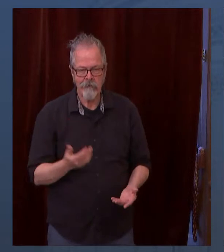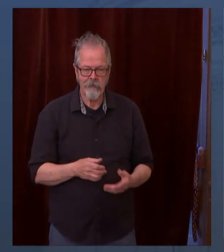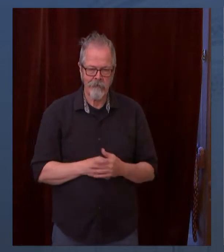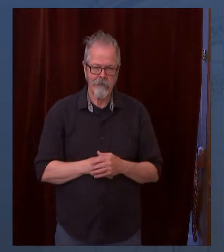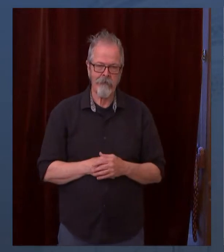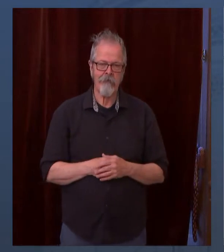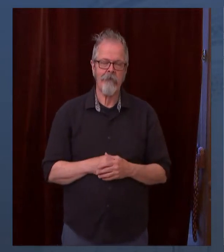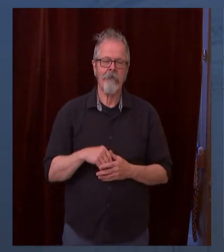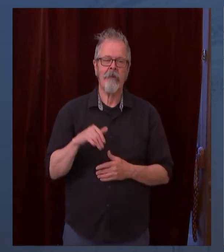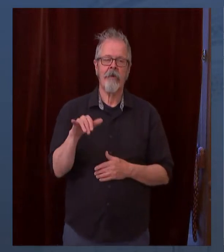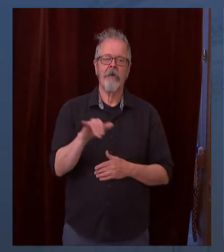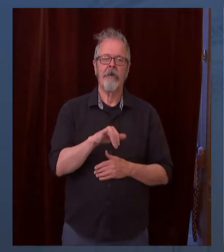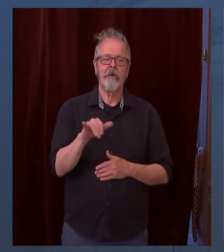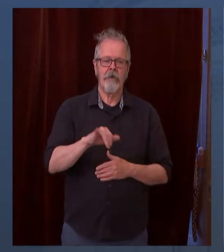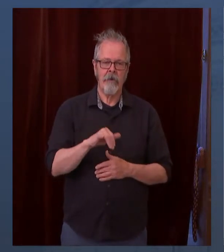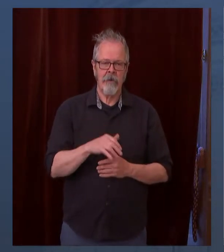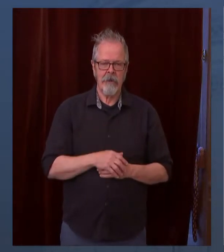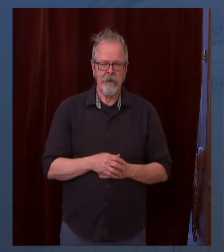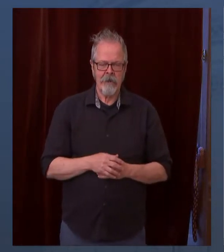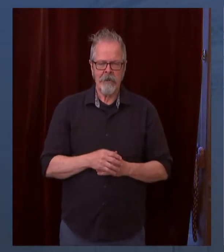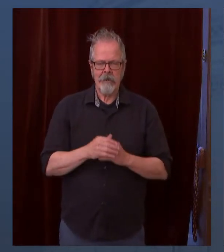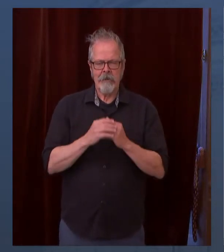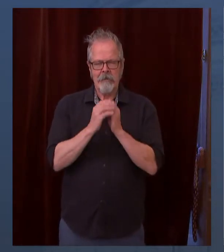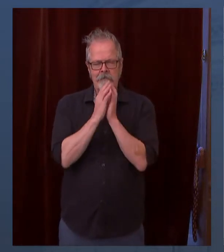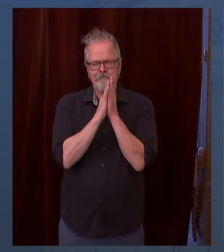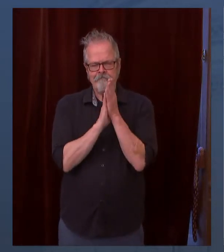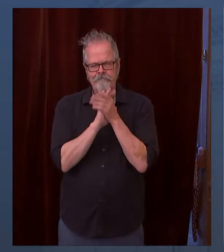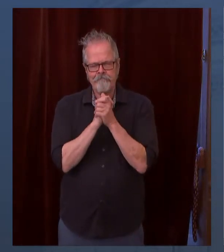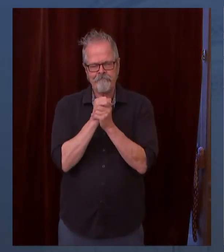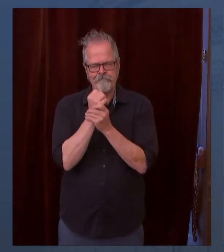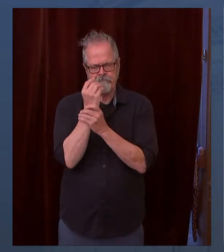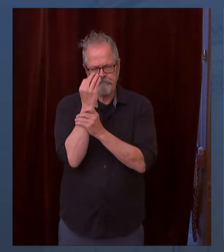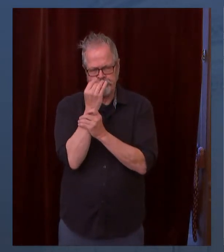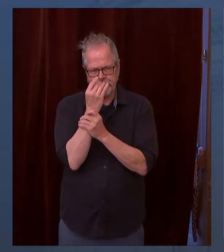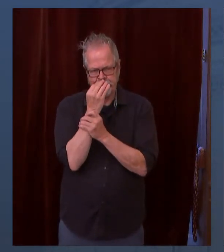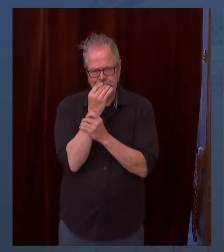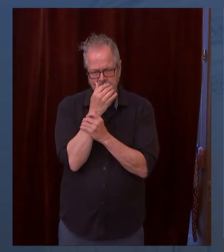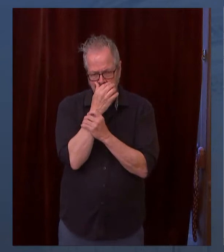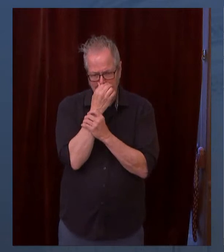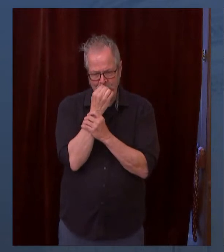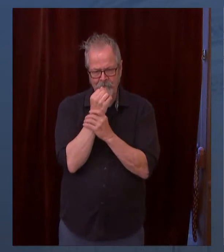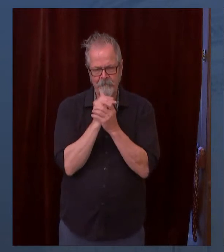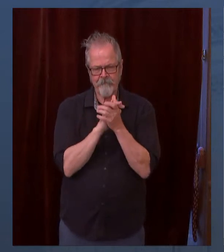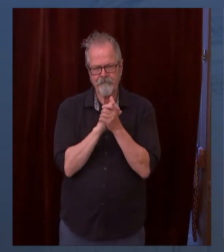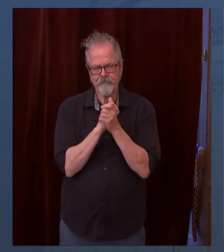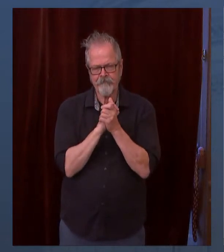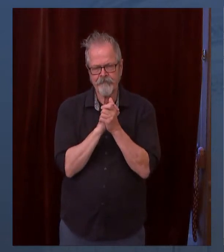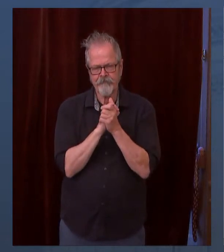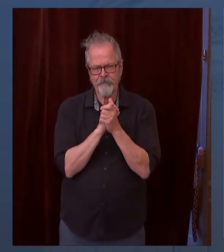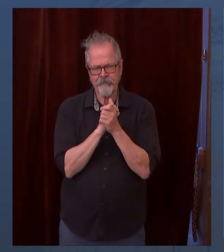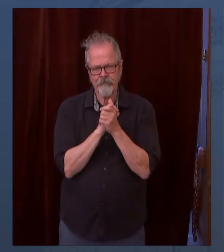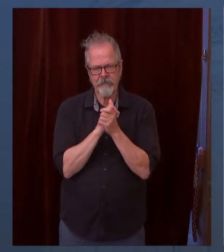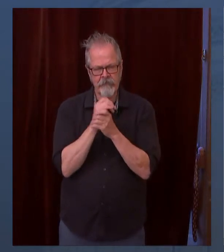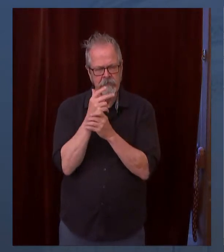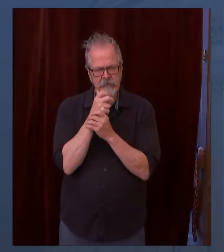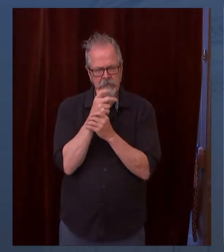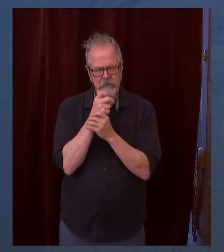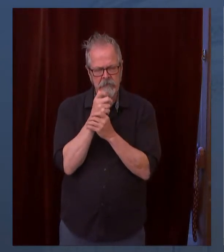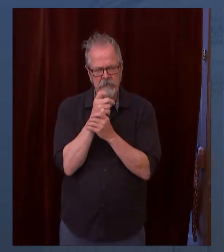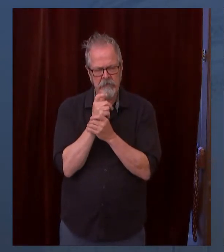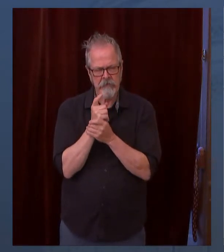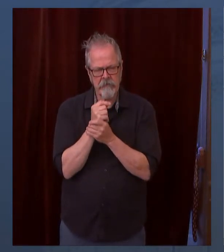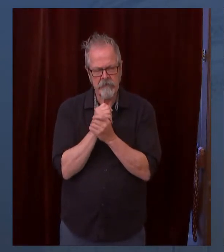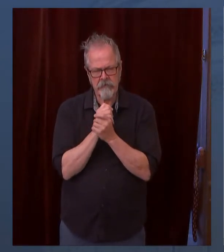differential approach to how you take on COVID-19 and this pandemic, we have